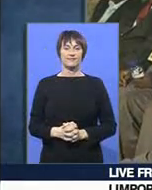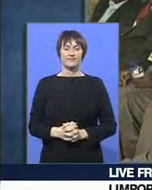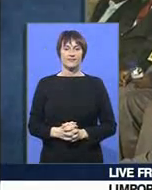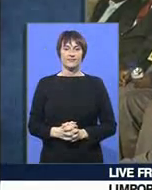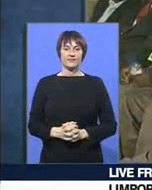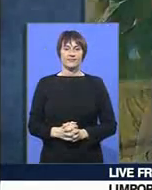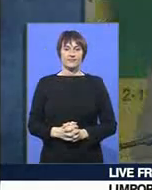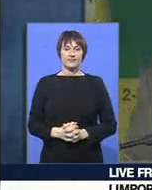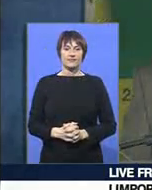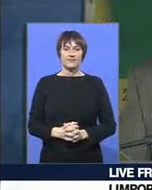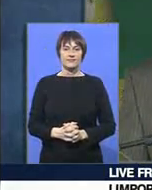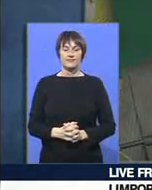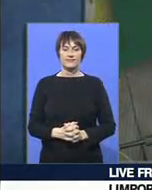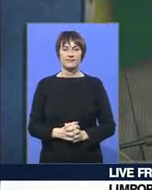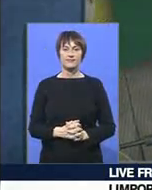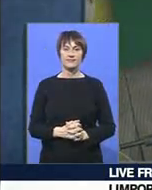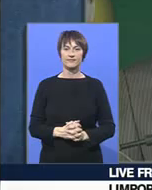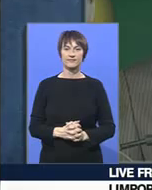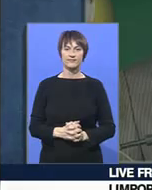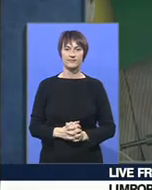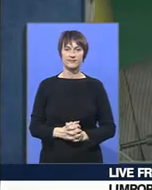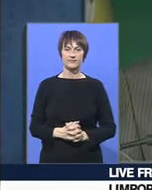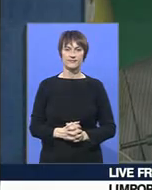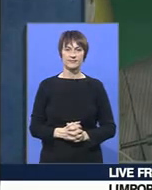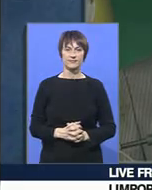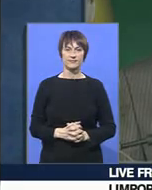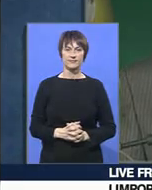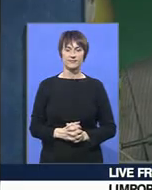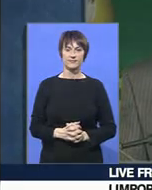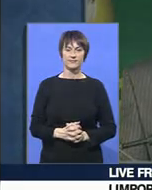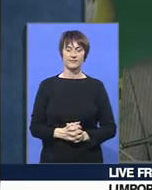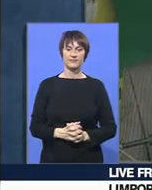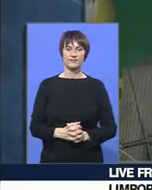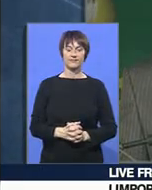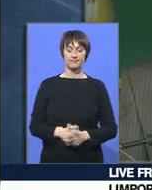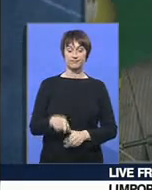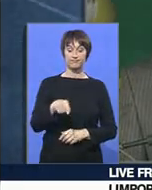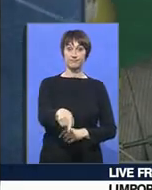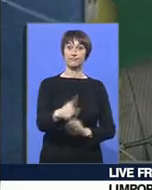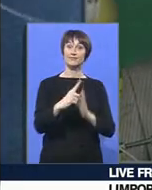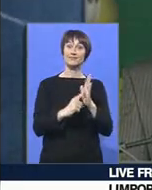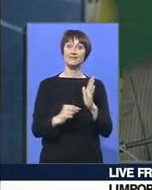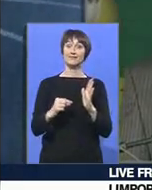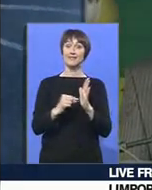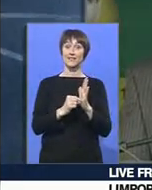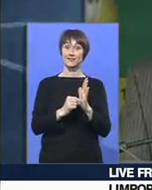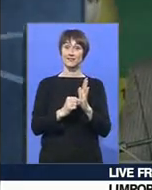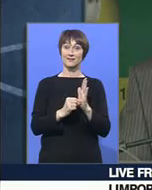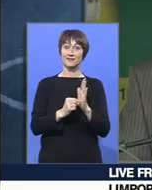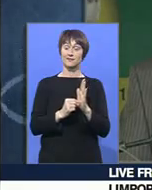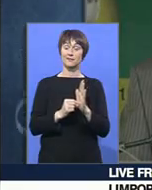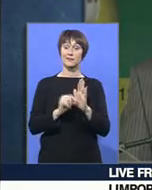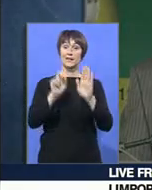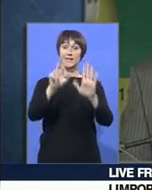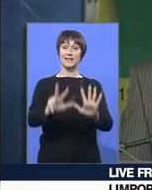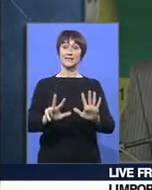On the 18th of July, Madiba will turn 94